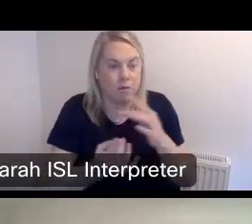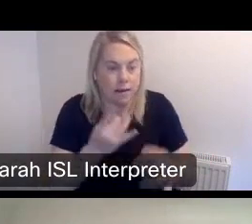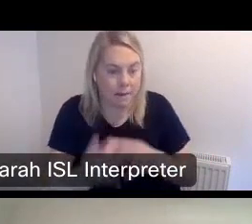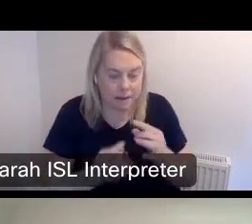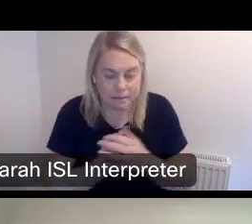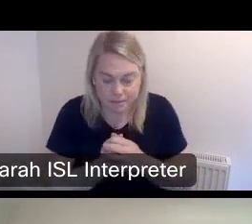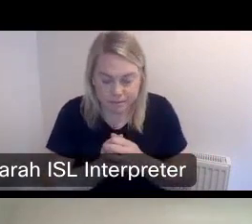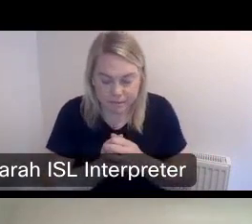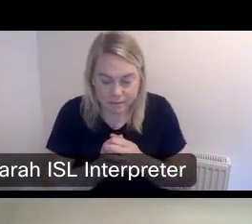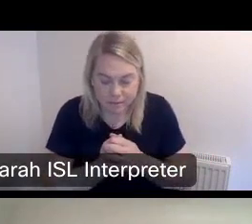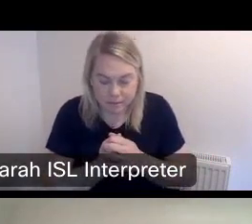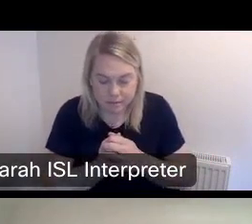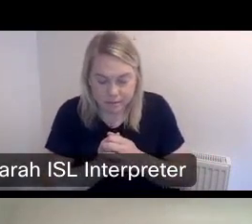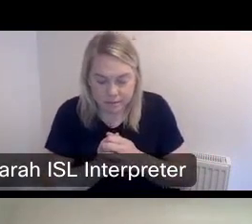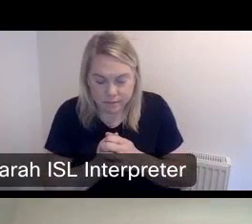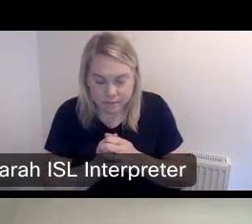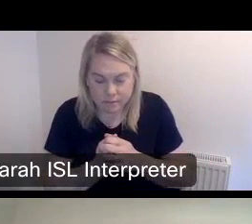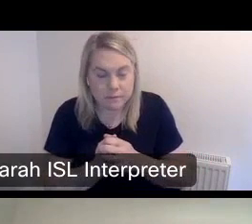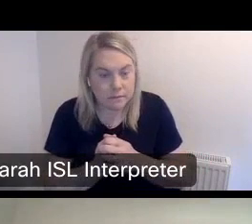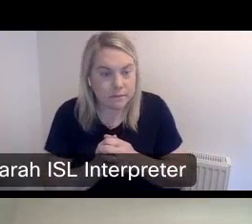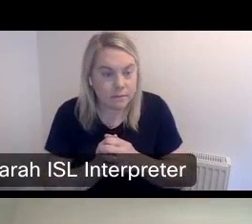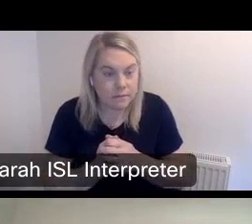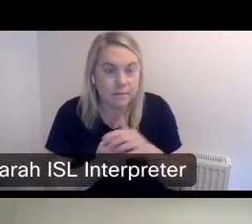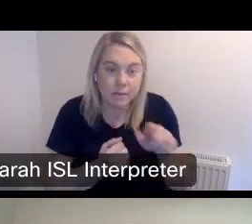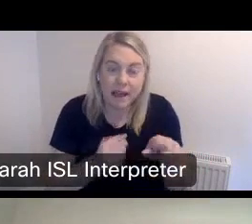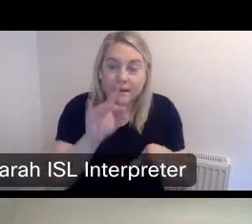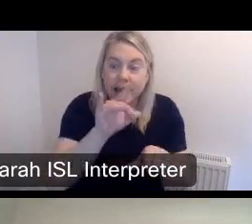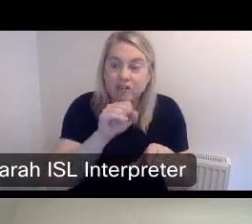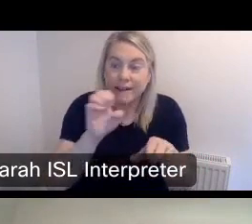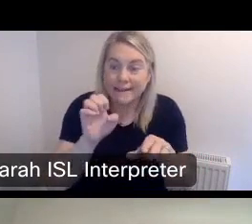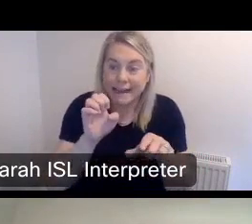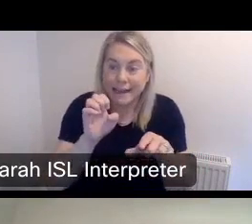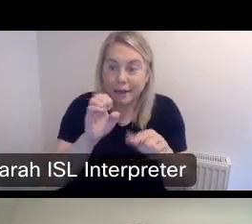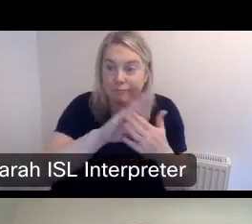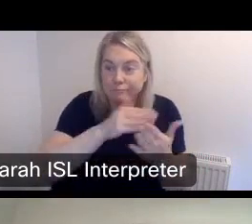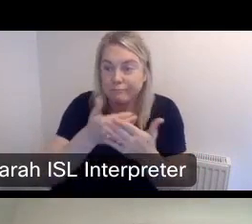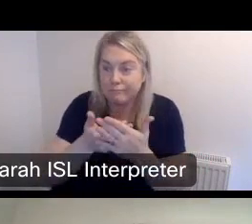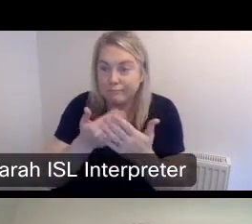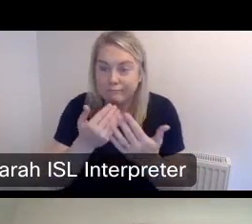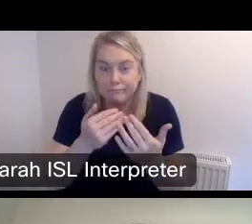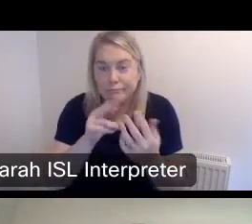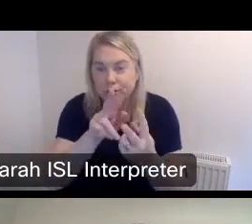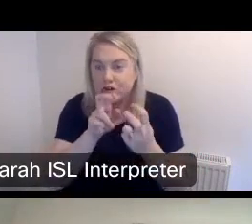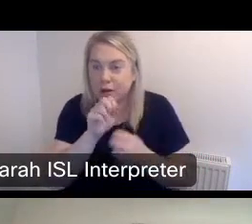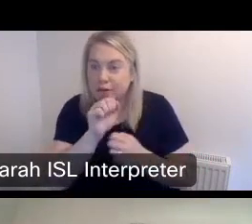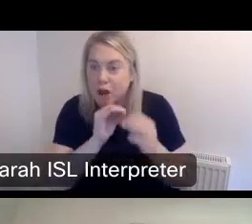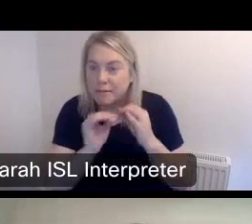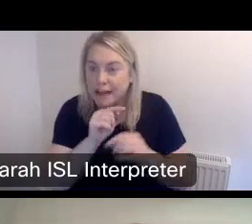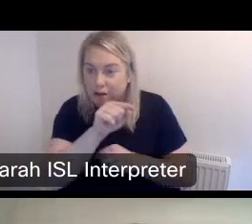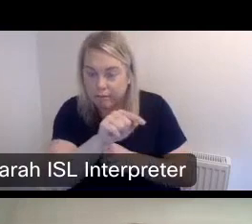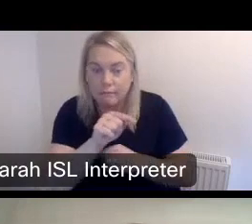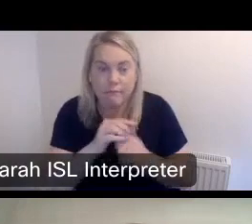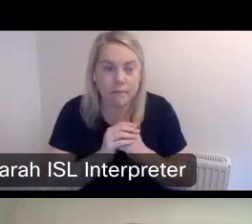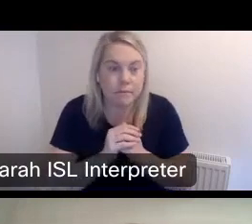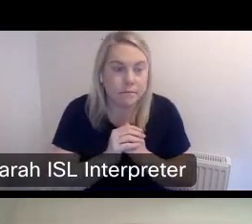and this is not written in the legislation, that this is the HSE interpretation, okay? So this Act speaks to where the